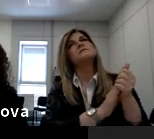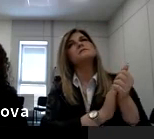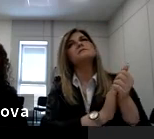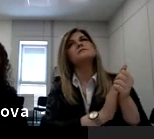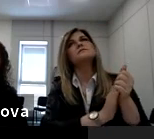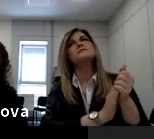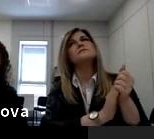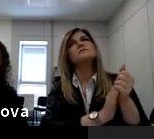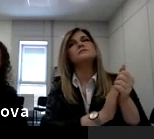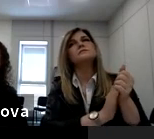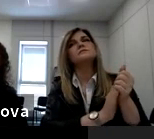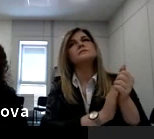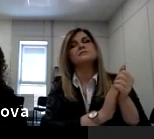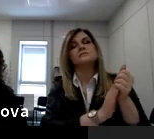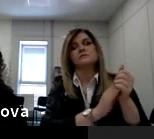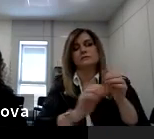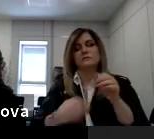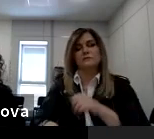building. It